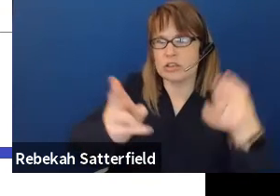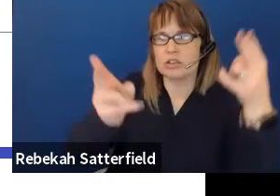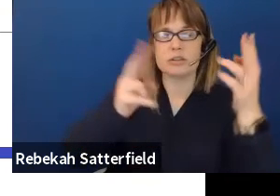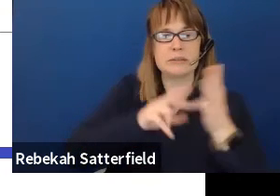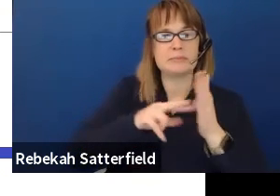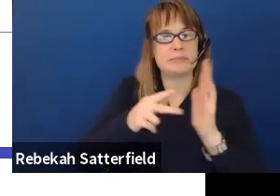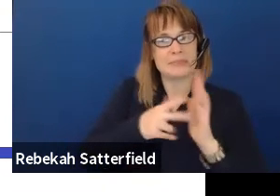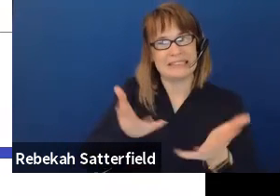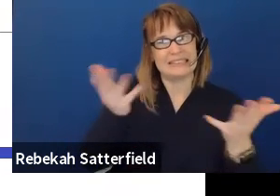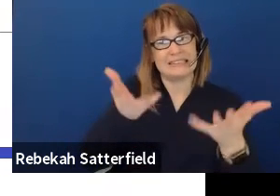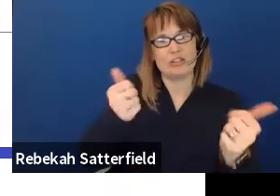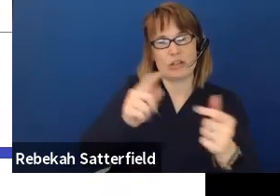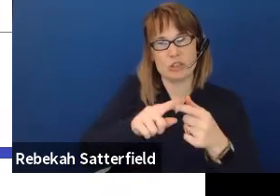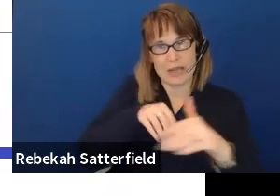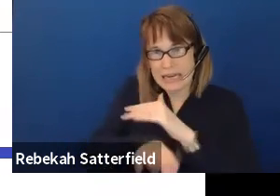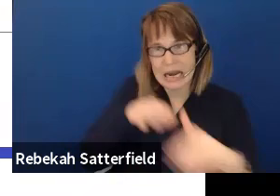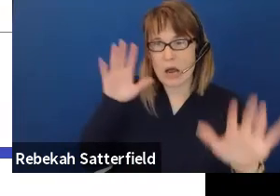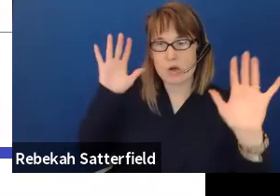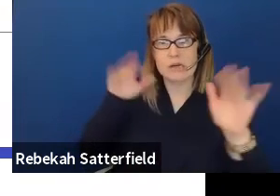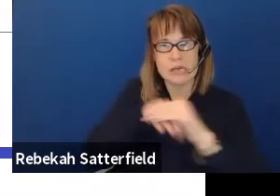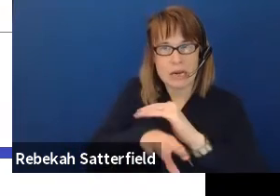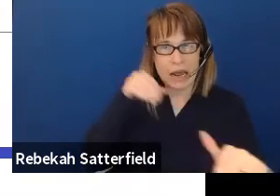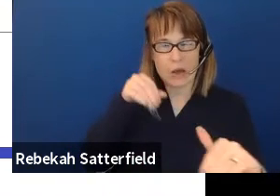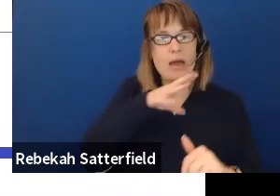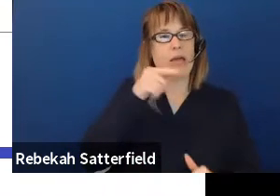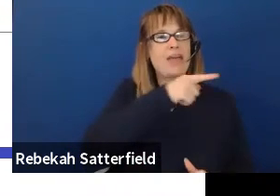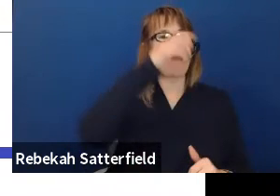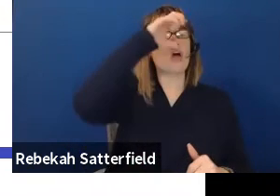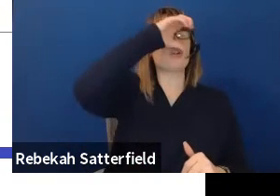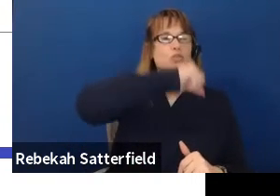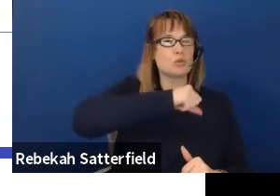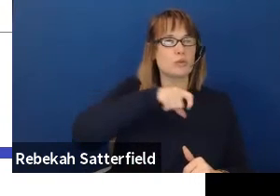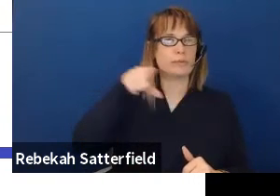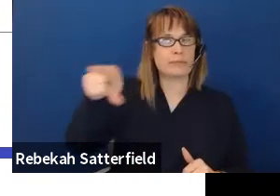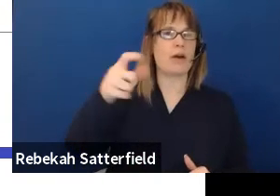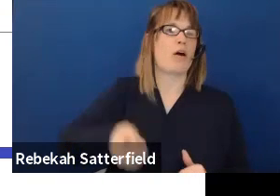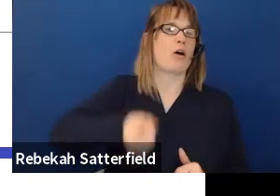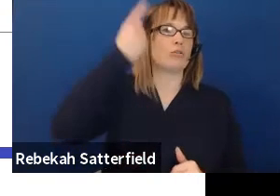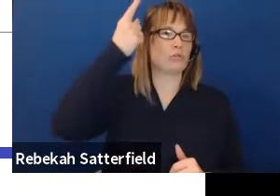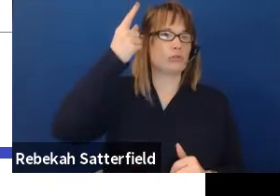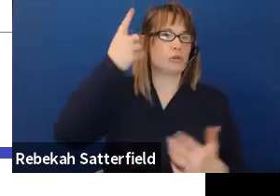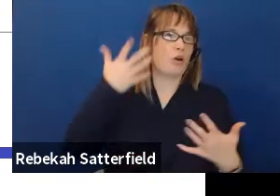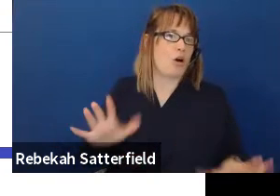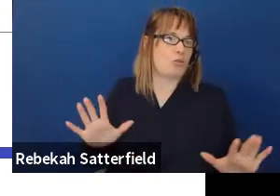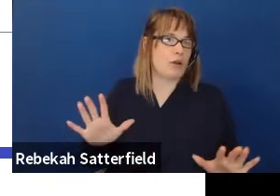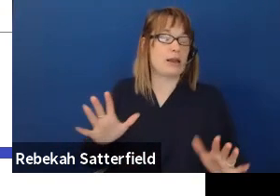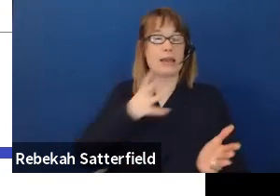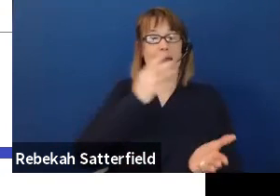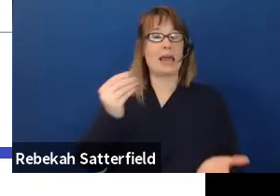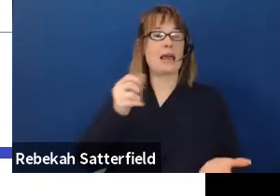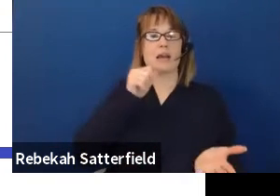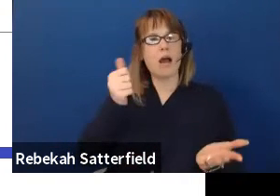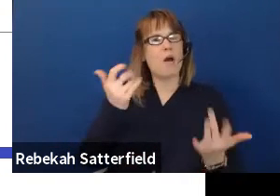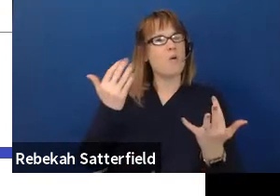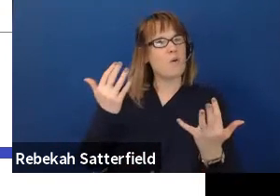to want to rush out of that visit, and they assume that he was understood by the patient and doesn't allow